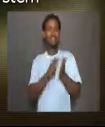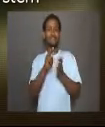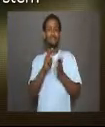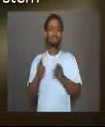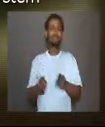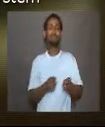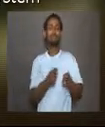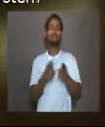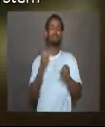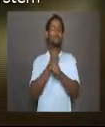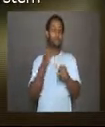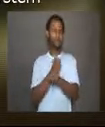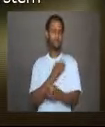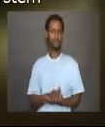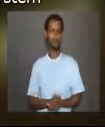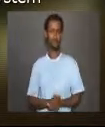to function.